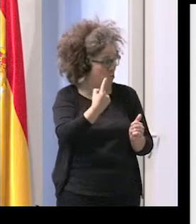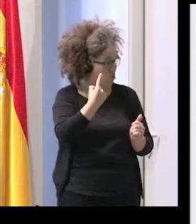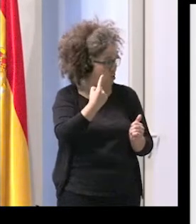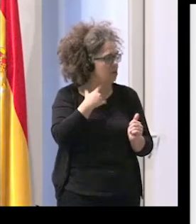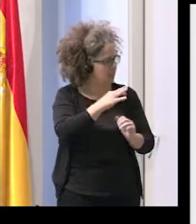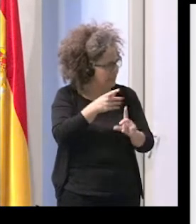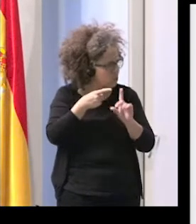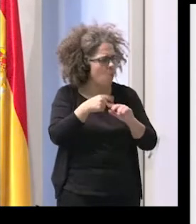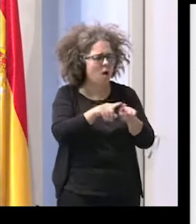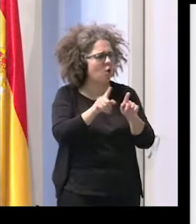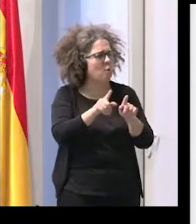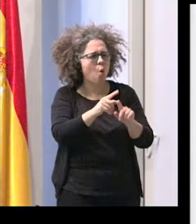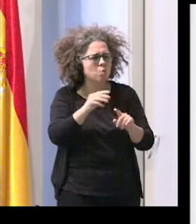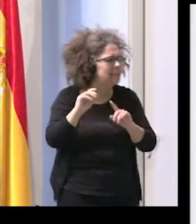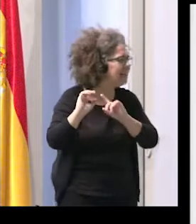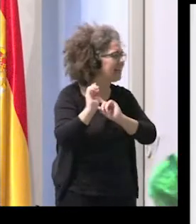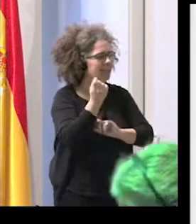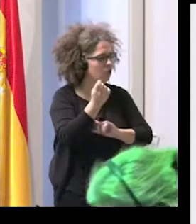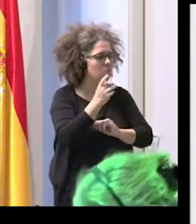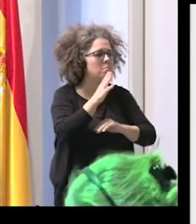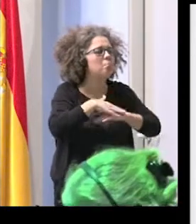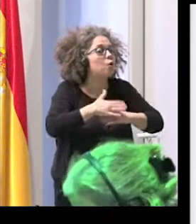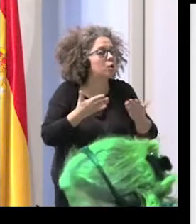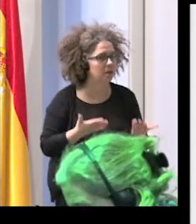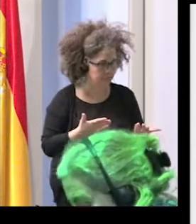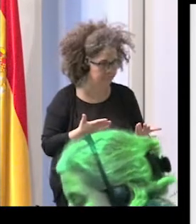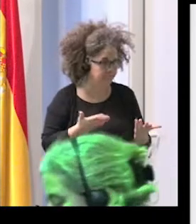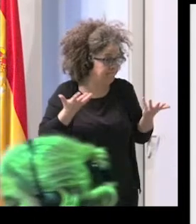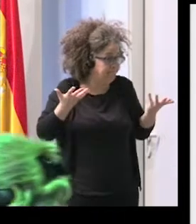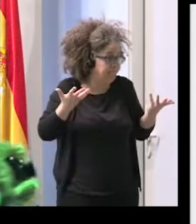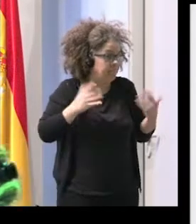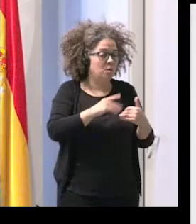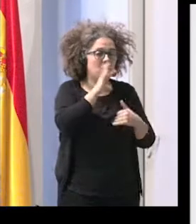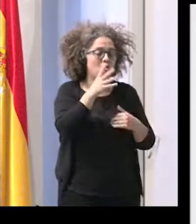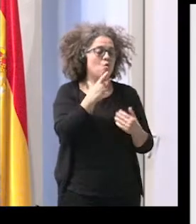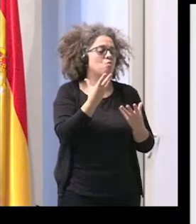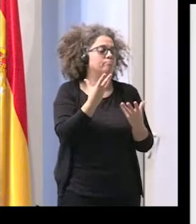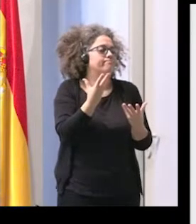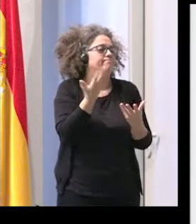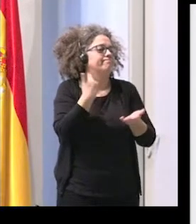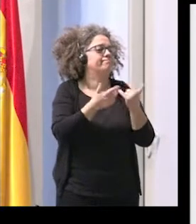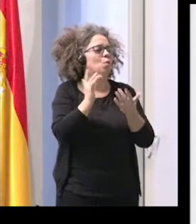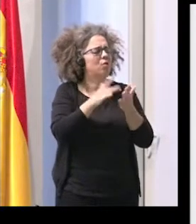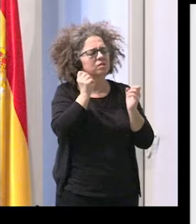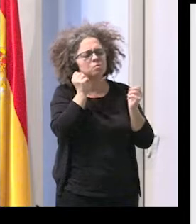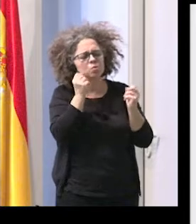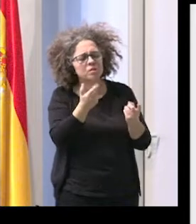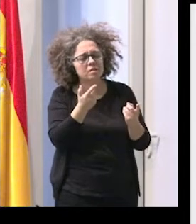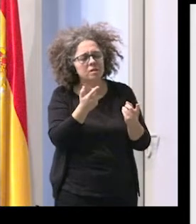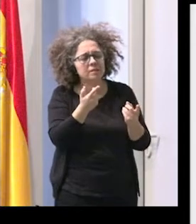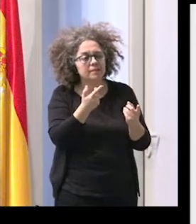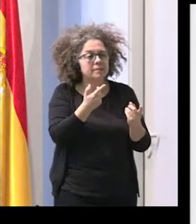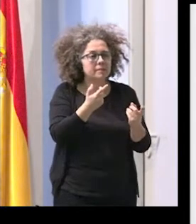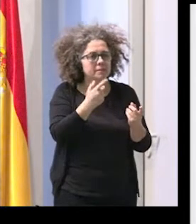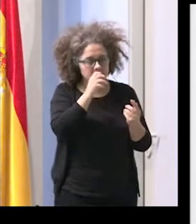of this comes when we realize that children are not just in our sound booths.